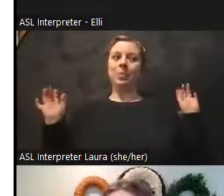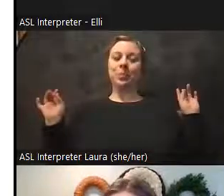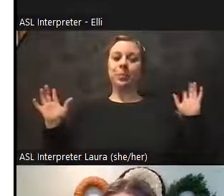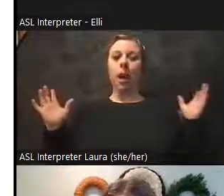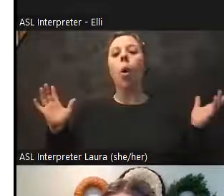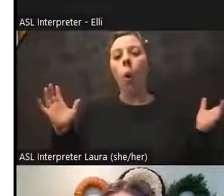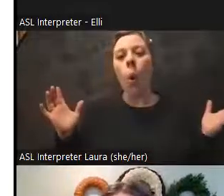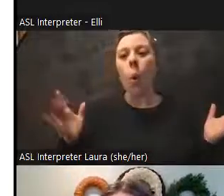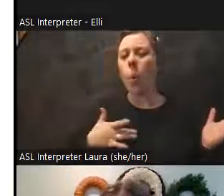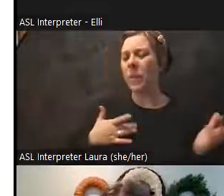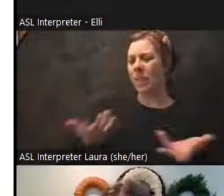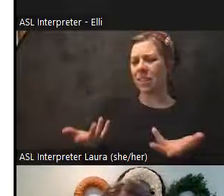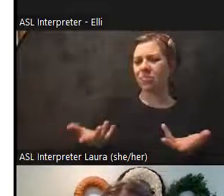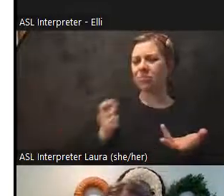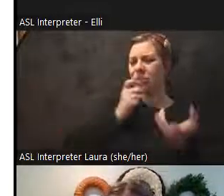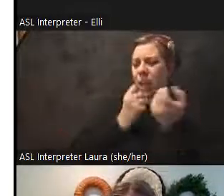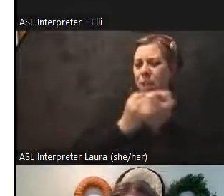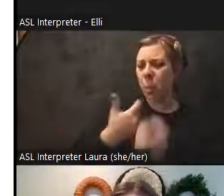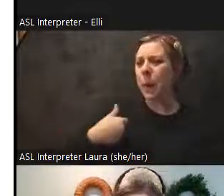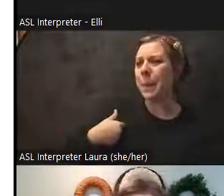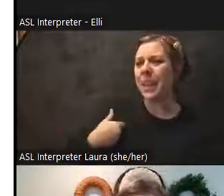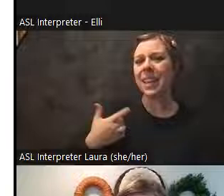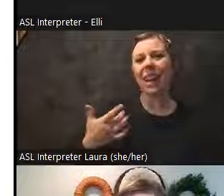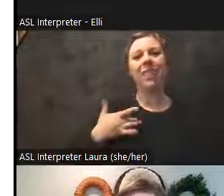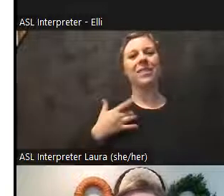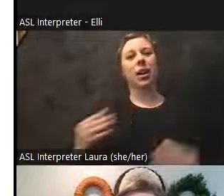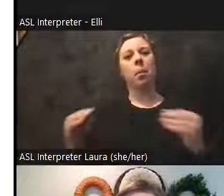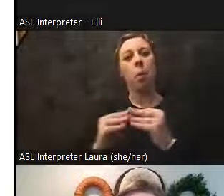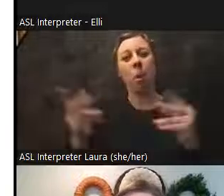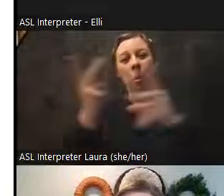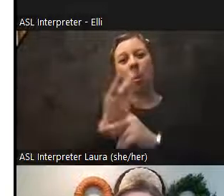their isolation on campus.